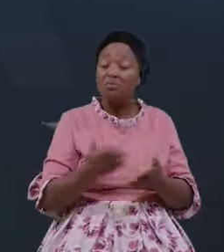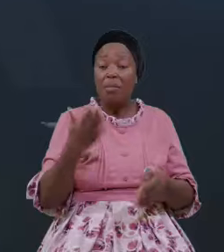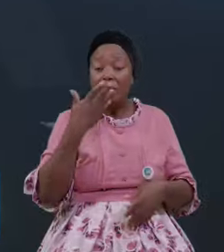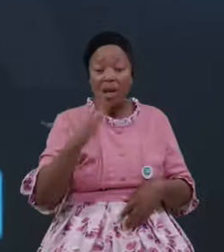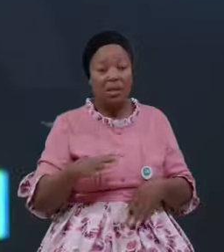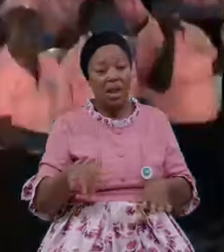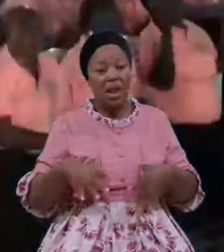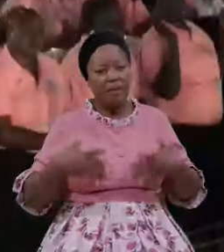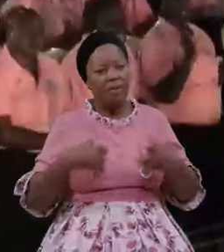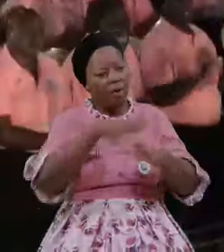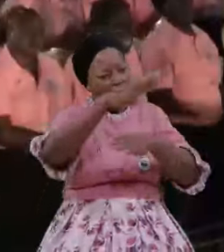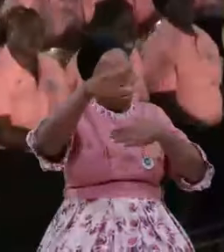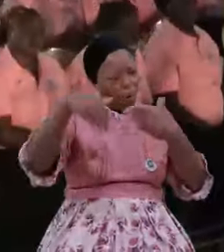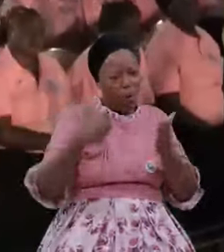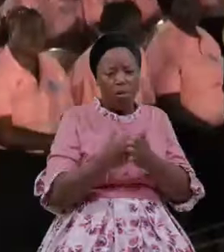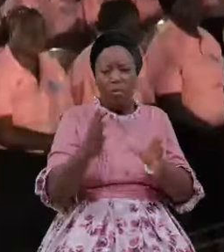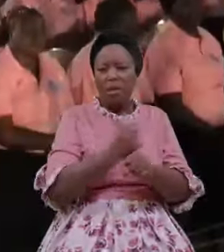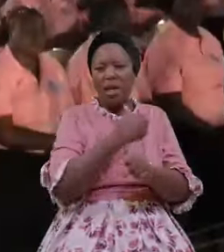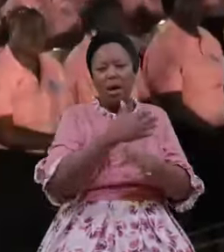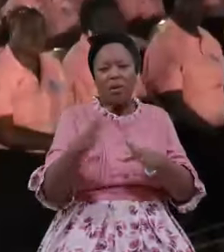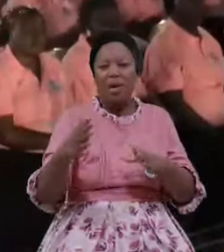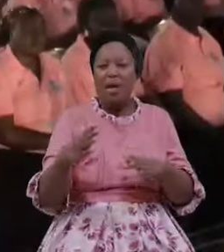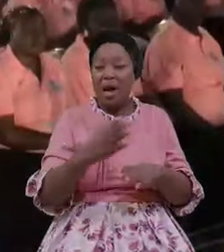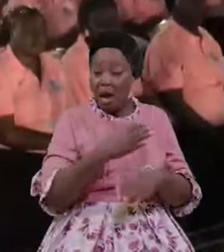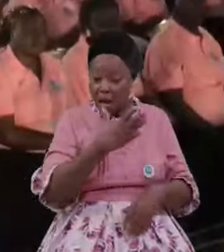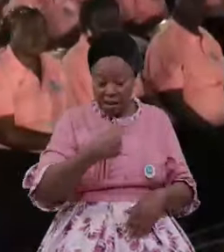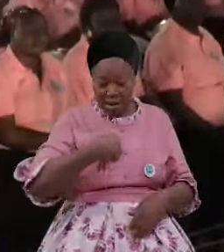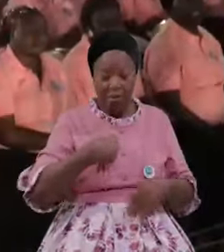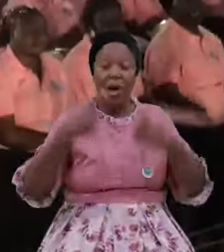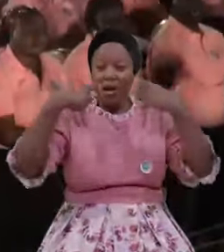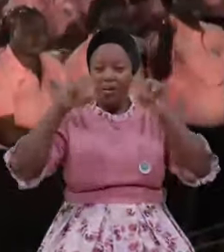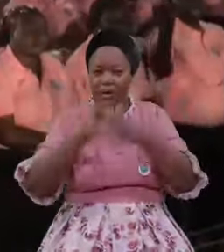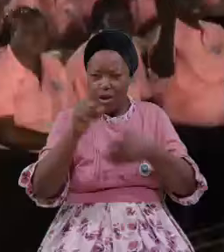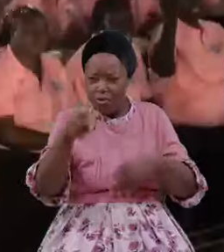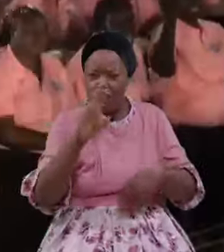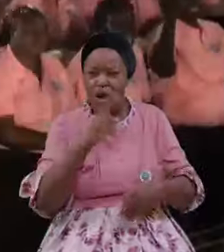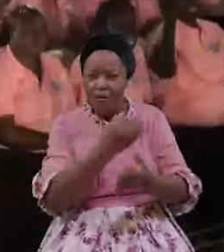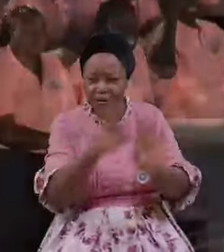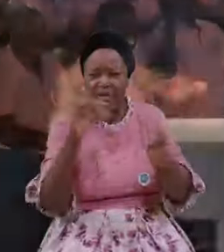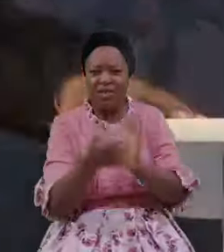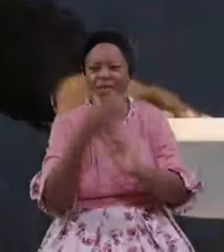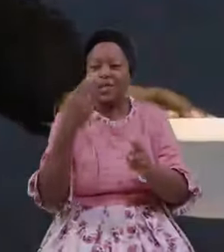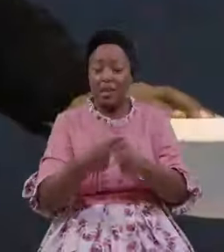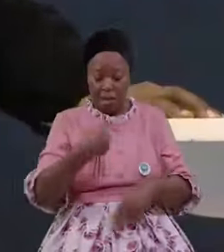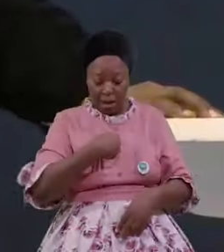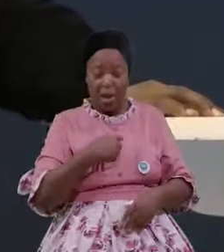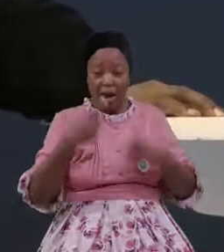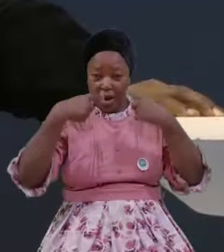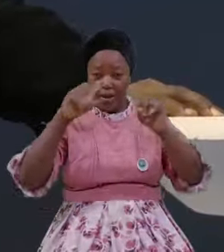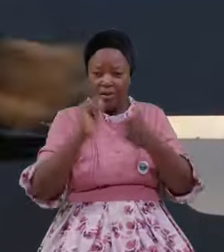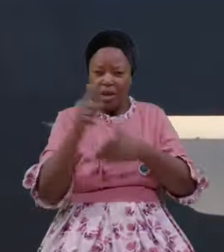away. I announce you're free. I announce you're